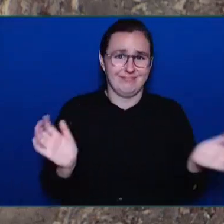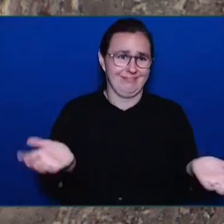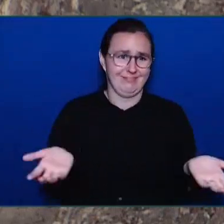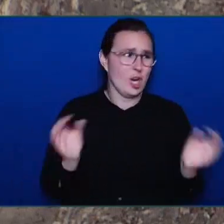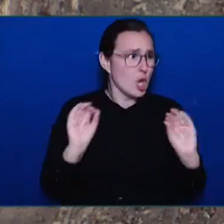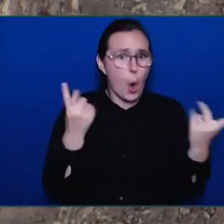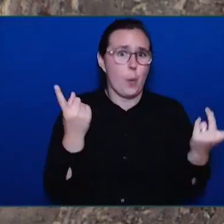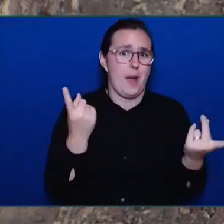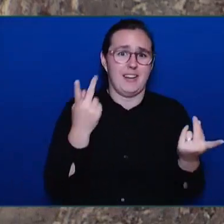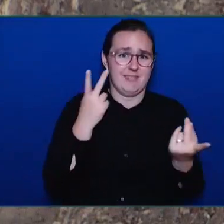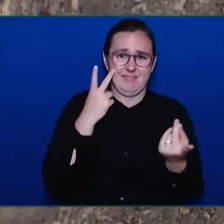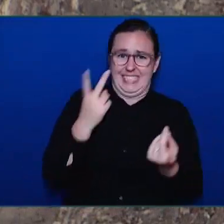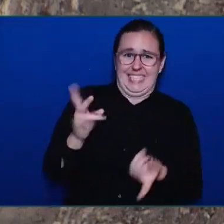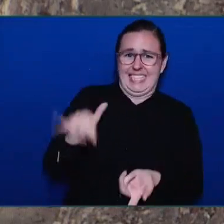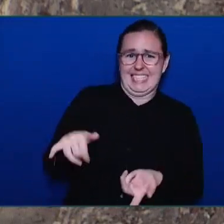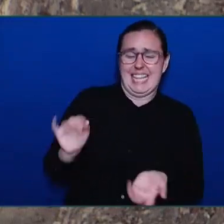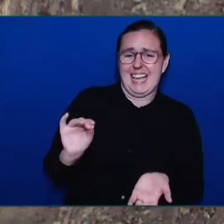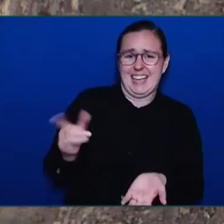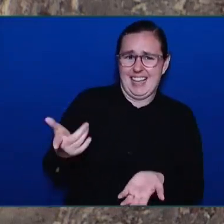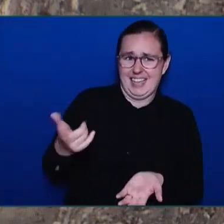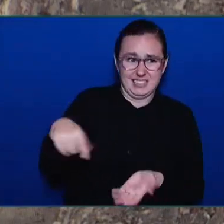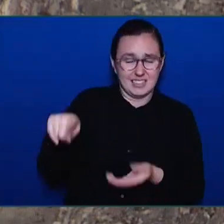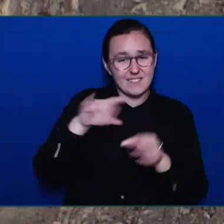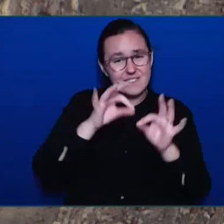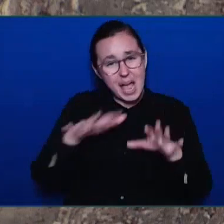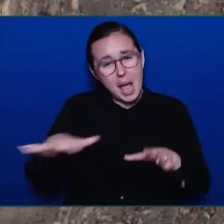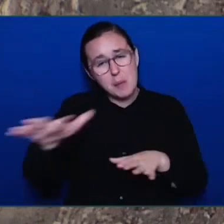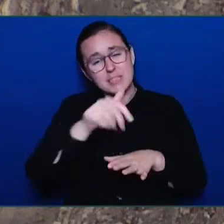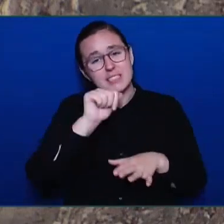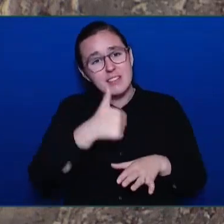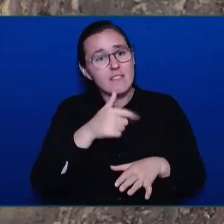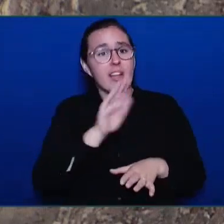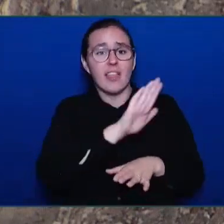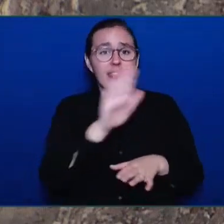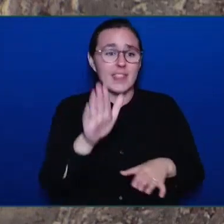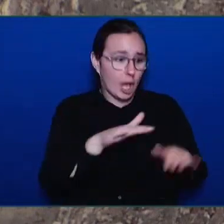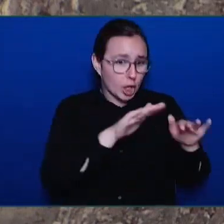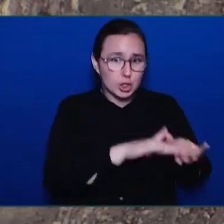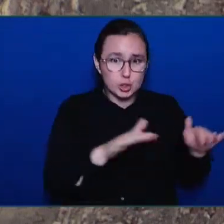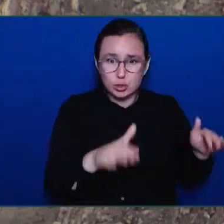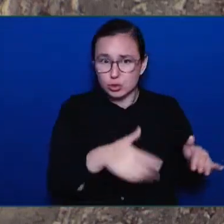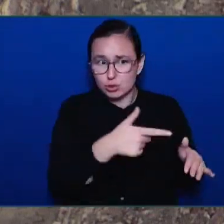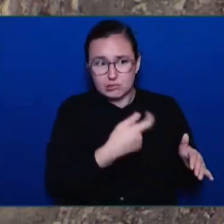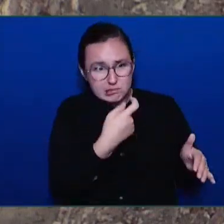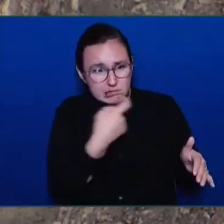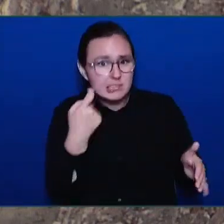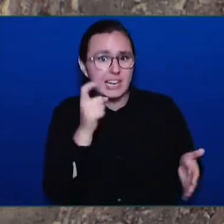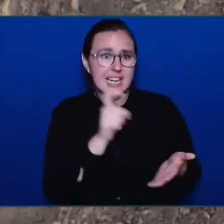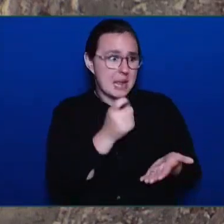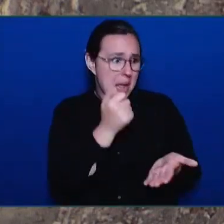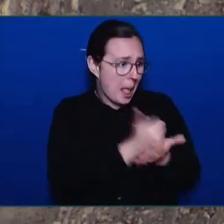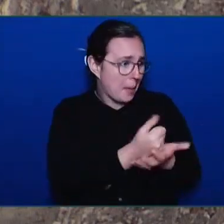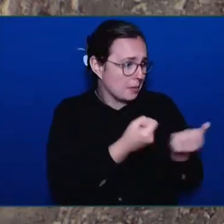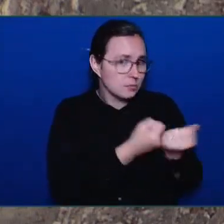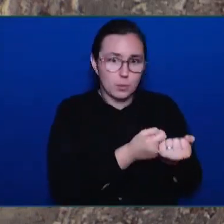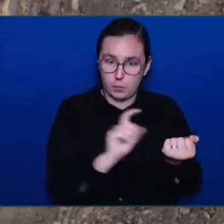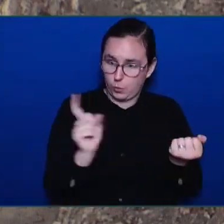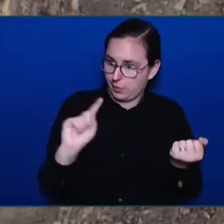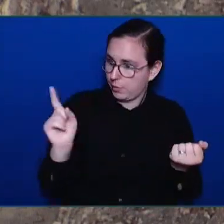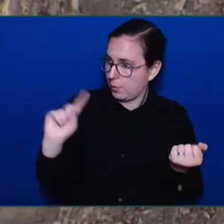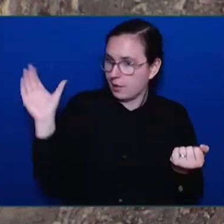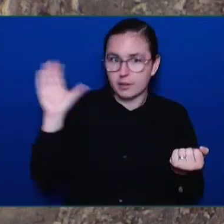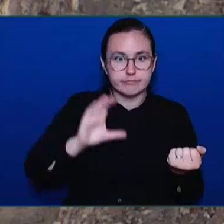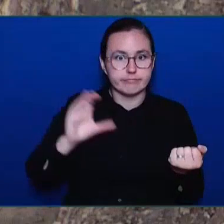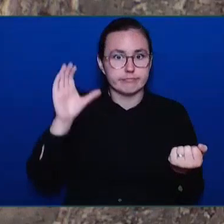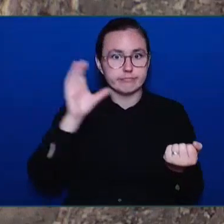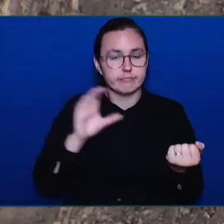who are not getting the help that they need. Now, the number of children and youth under age 19 who have died from